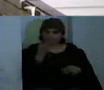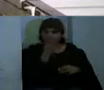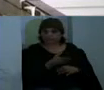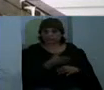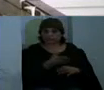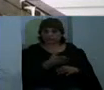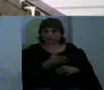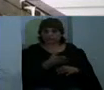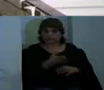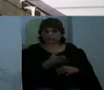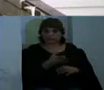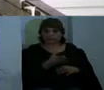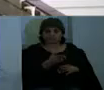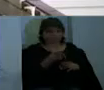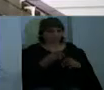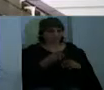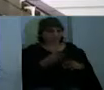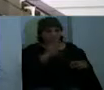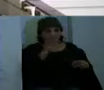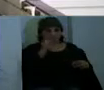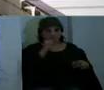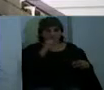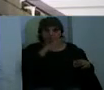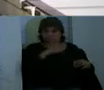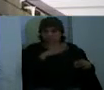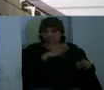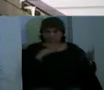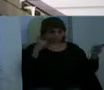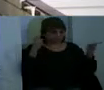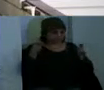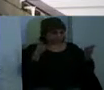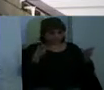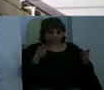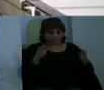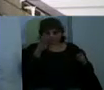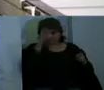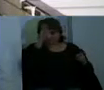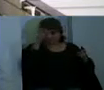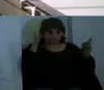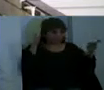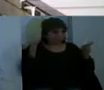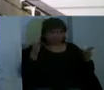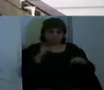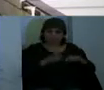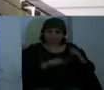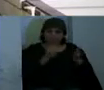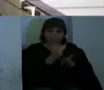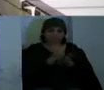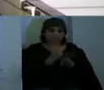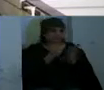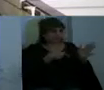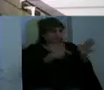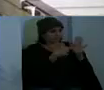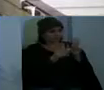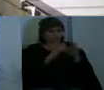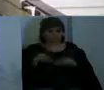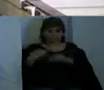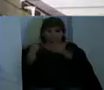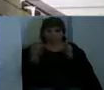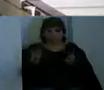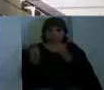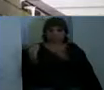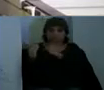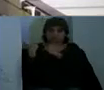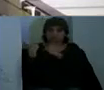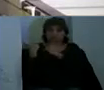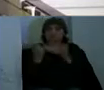the patriarch or the matriarch, but couldn't help it. It's just a role that was placed upon her.